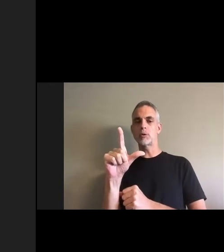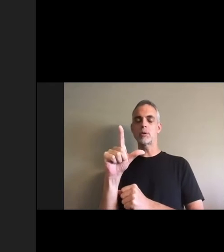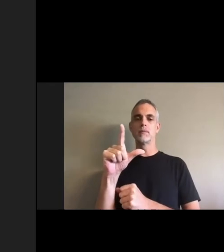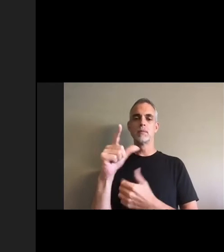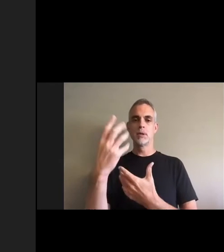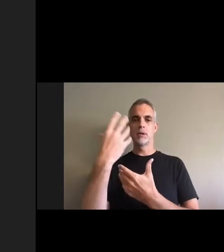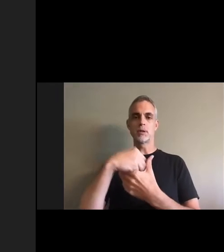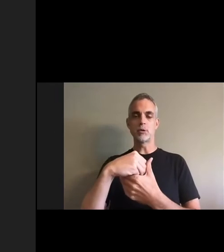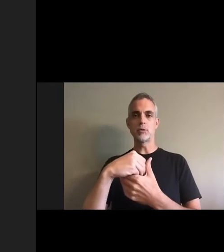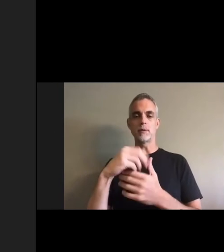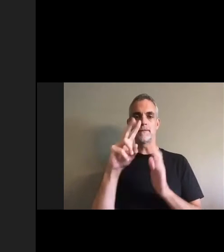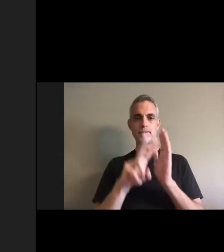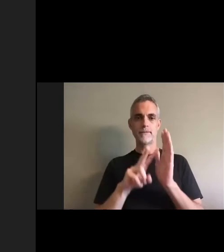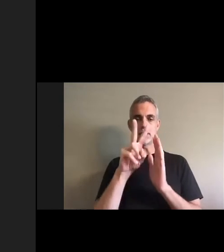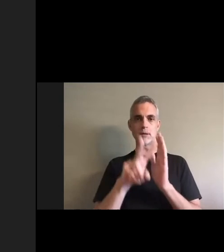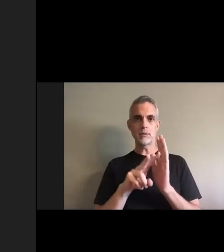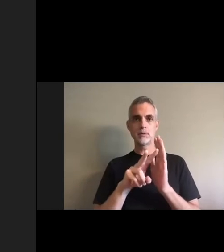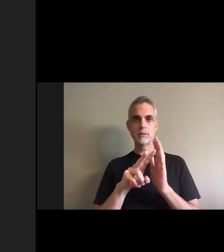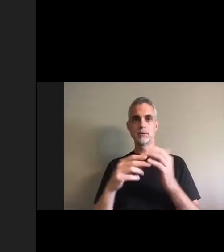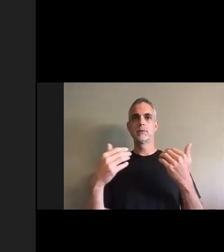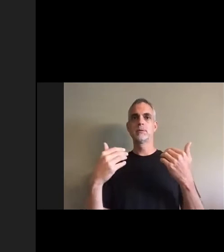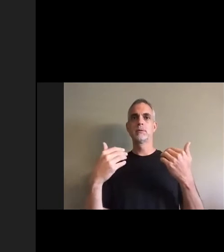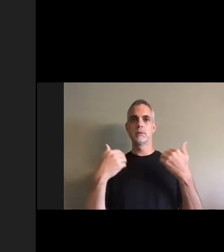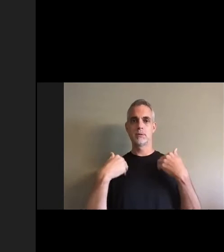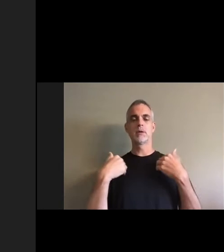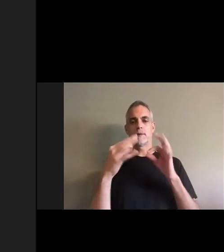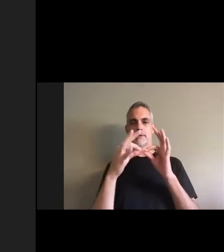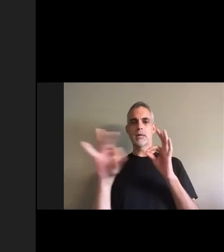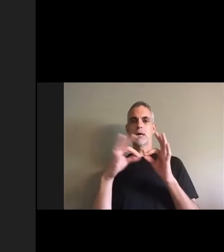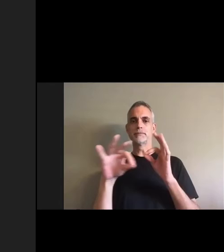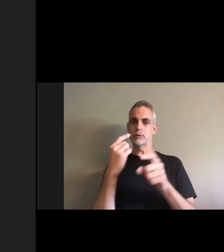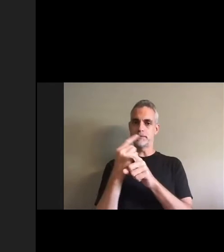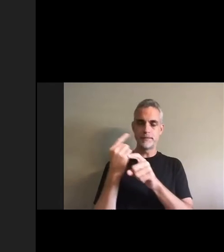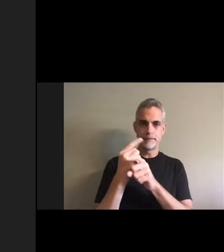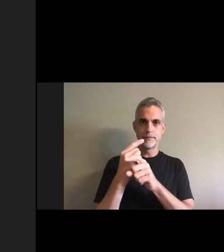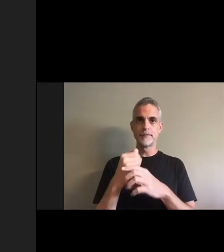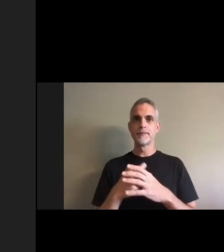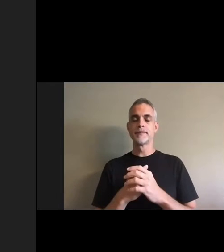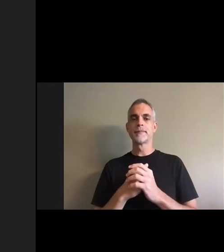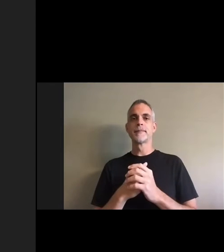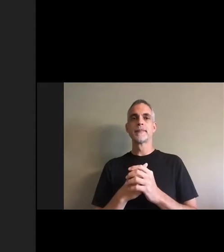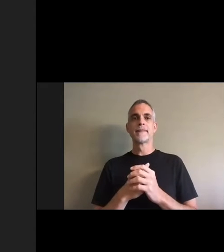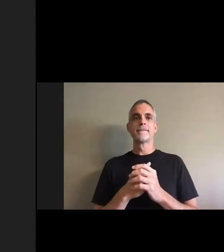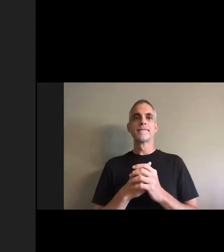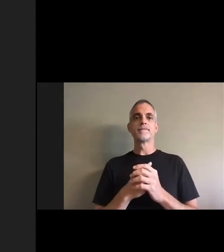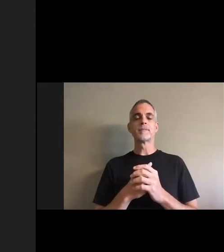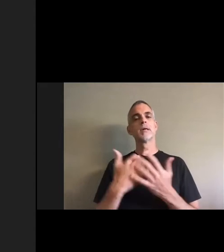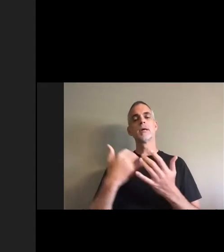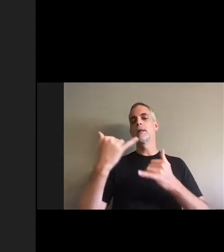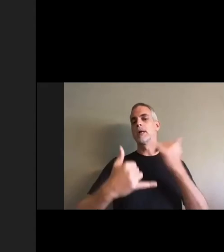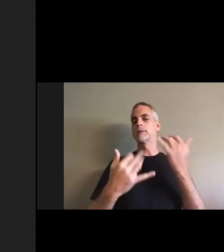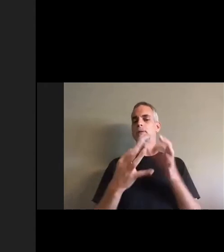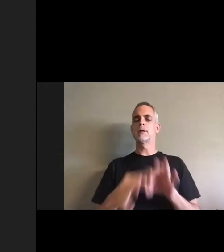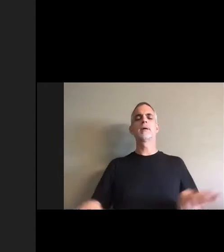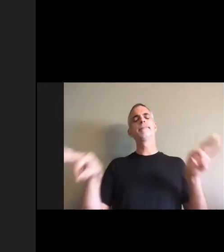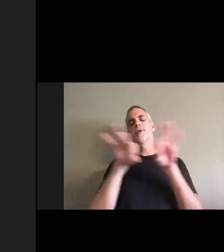sure also that all of your videos are embedded and have captions that are